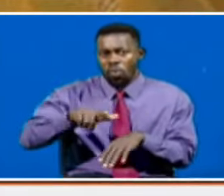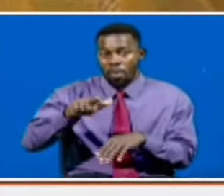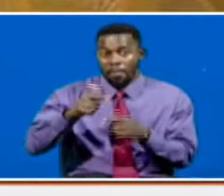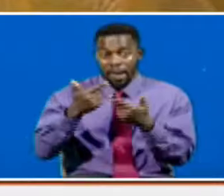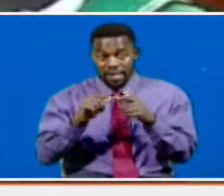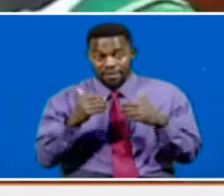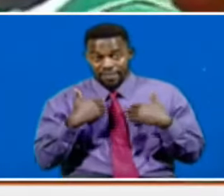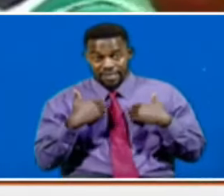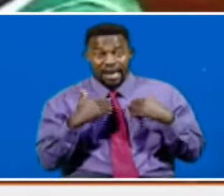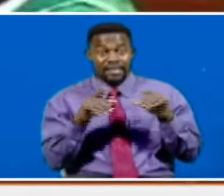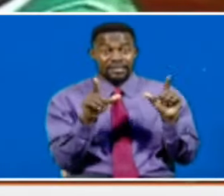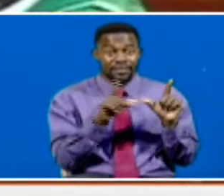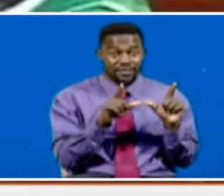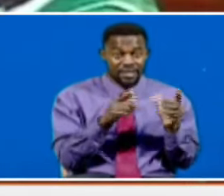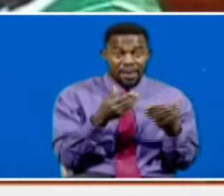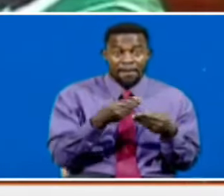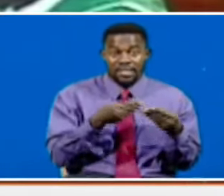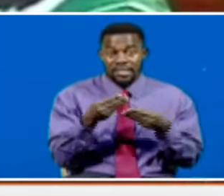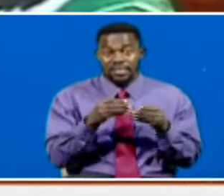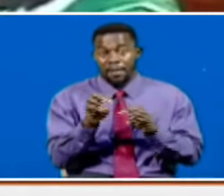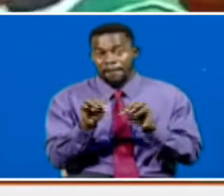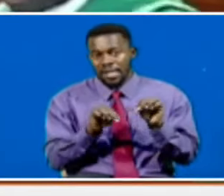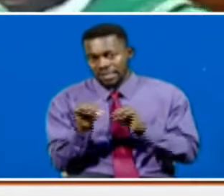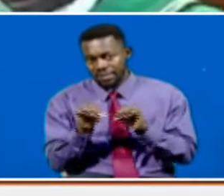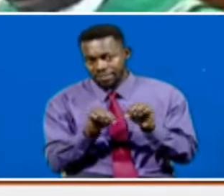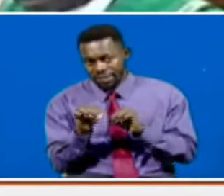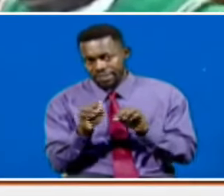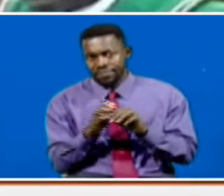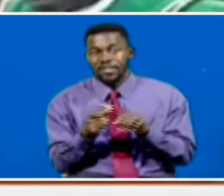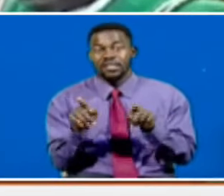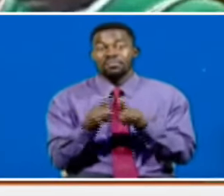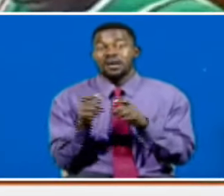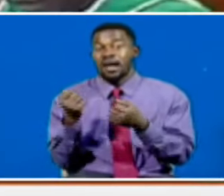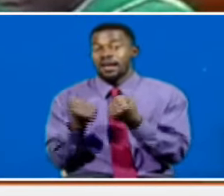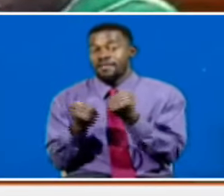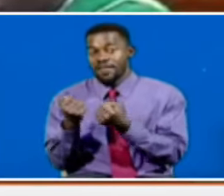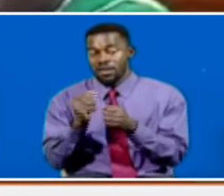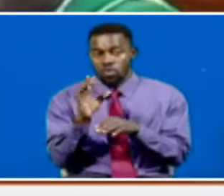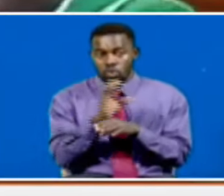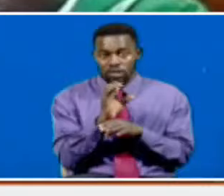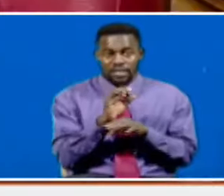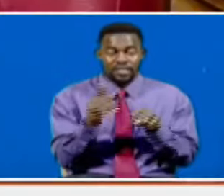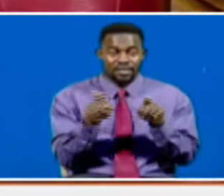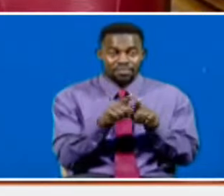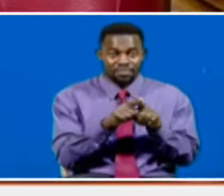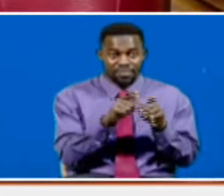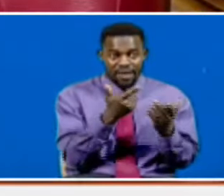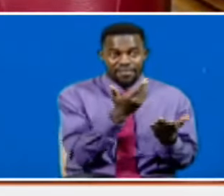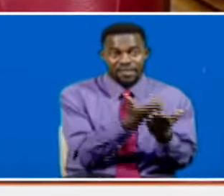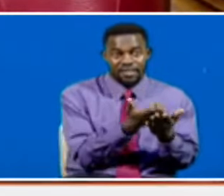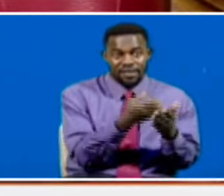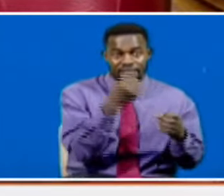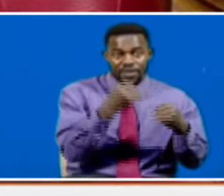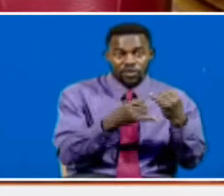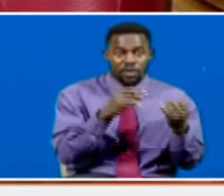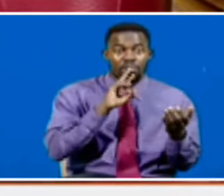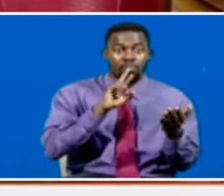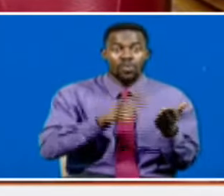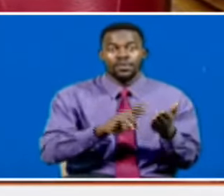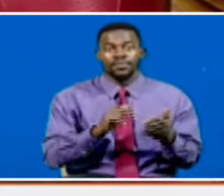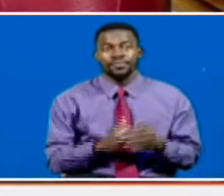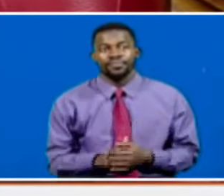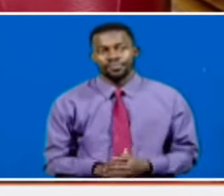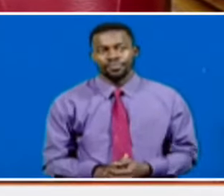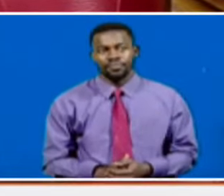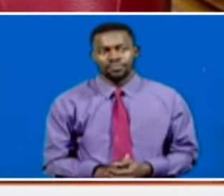business management and a driving course. This was also featured in the final report. How on earth would